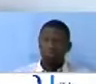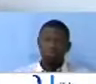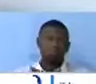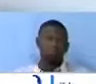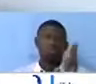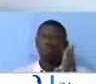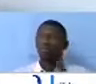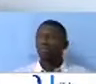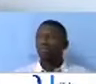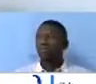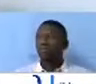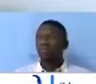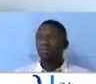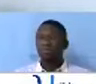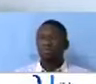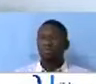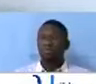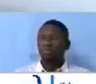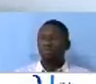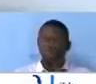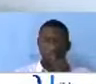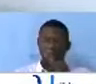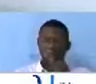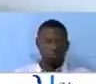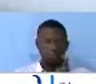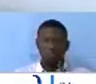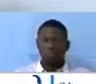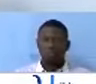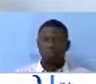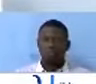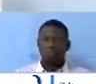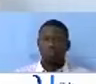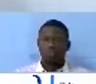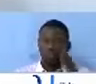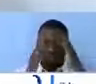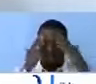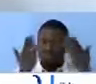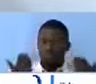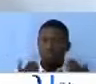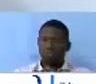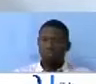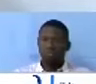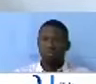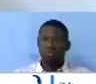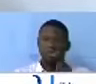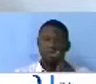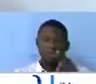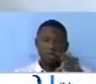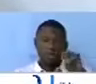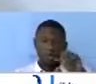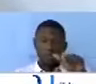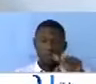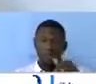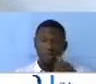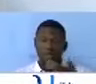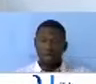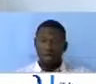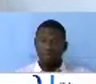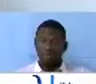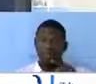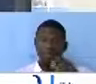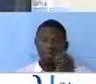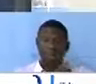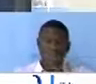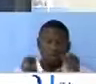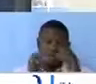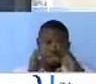Let's put aside this drama. I don't, Mr. Chairman. I don't. How much? That the NIA had safe houses. No, I don't. But you also